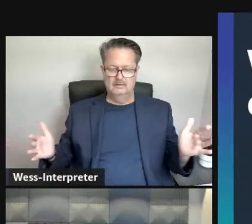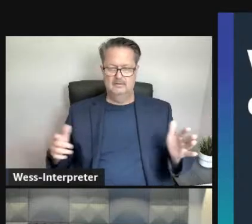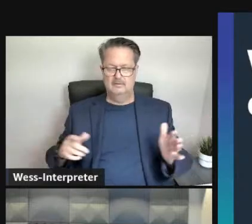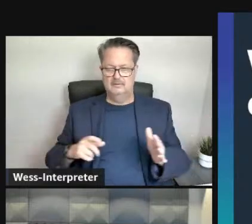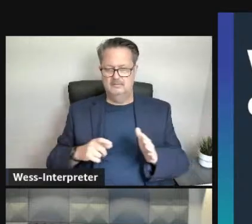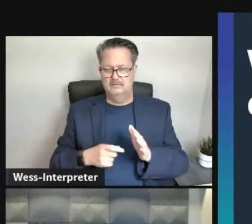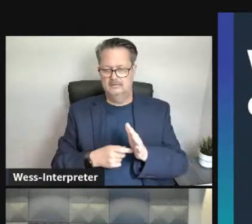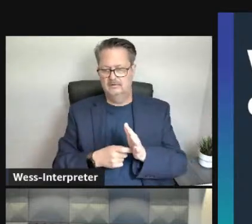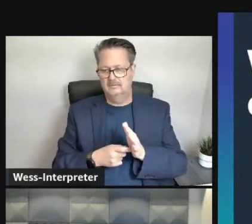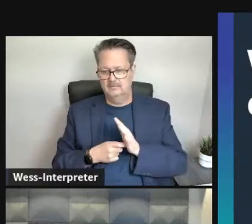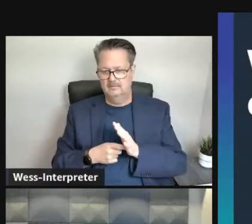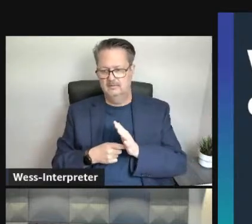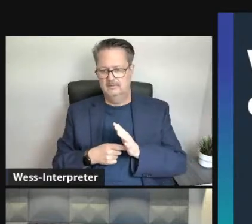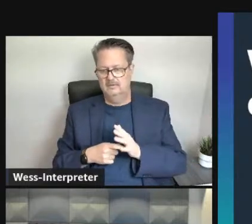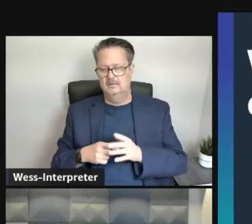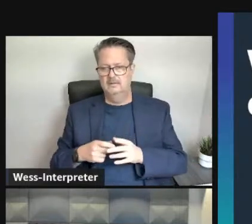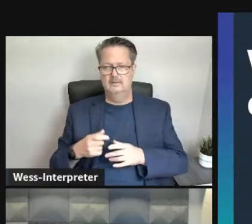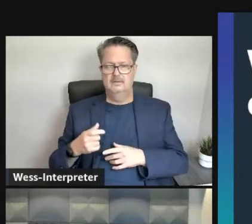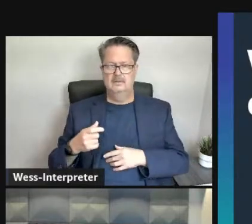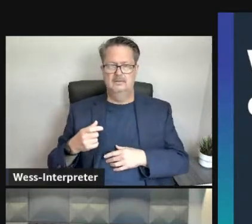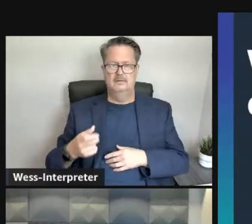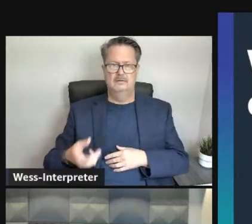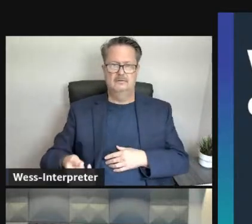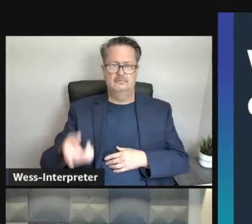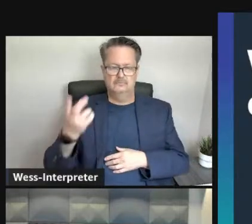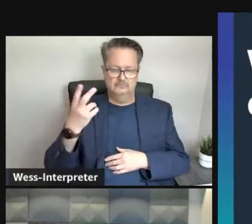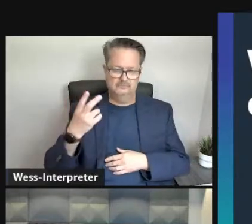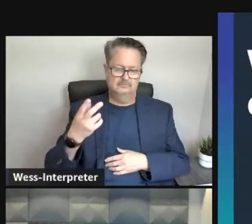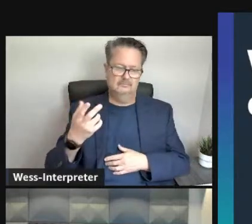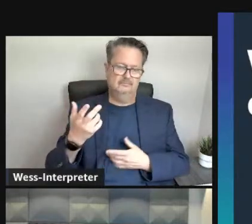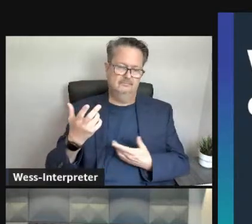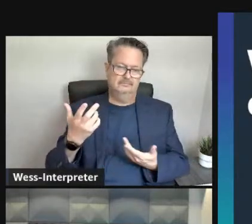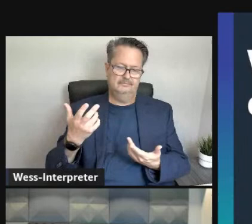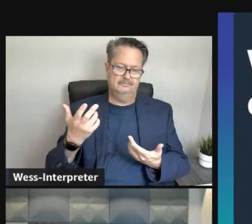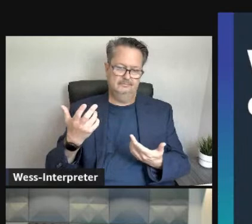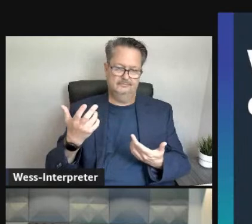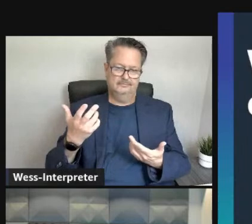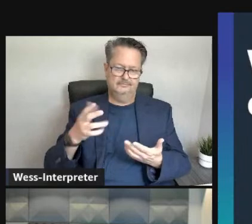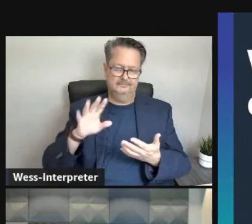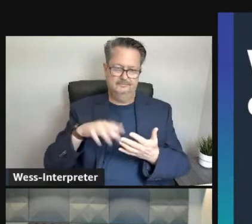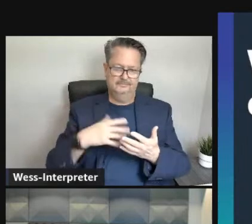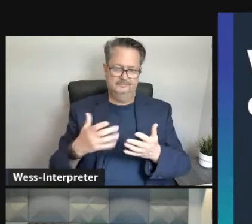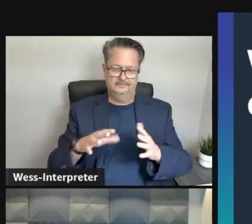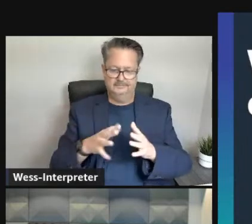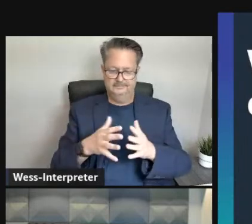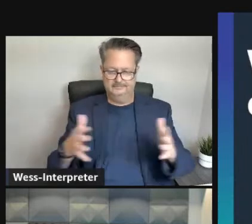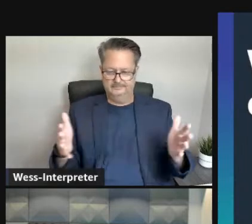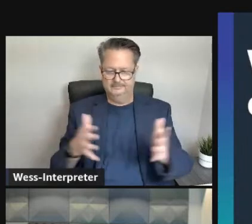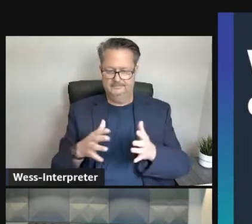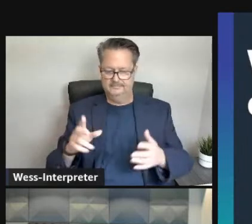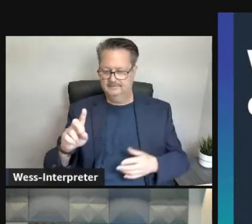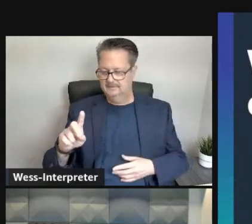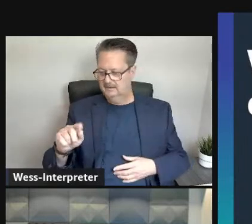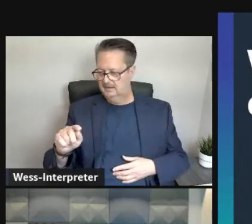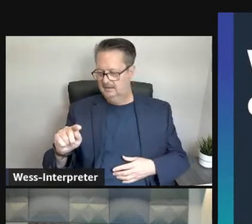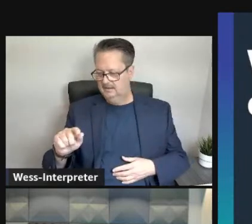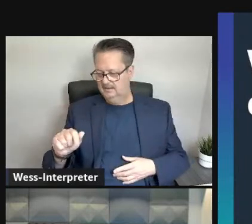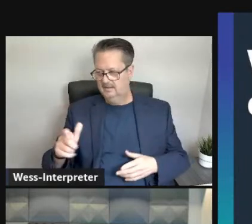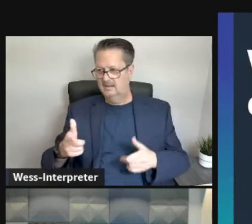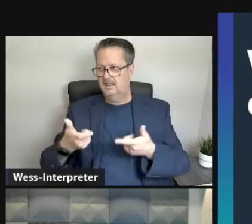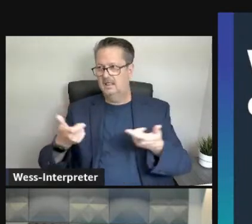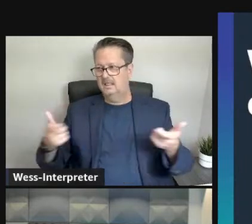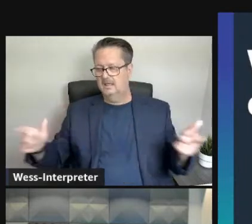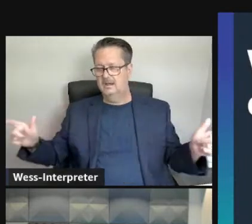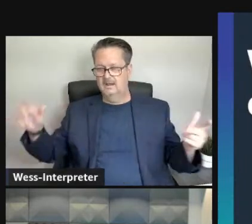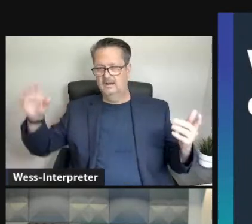tools like Carpenter or a cluster autoscaler. This makes it easier for data teams to handle large scale data or ML